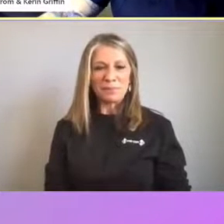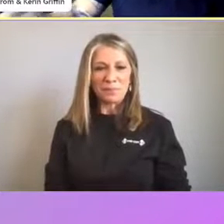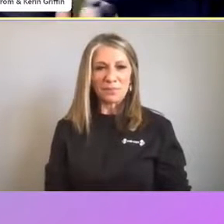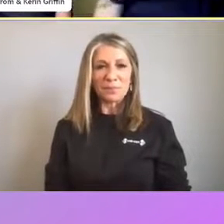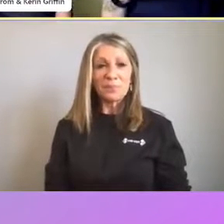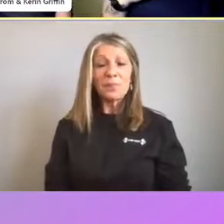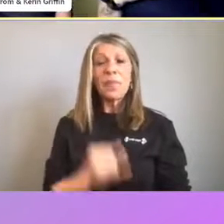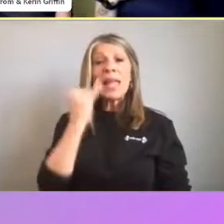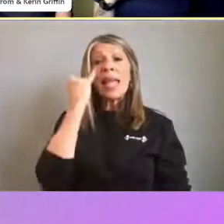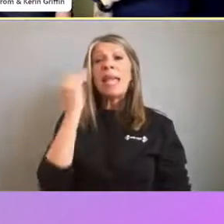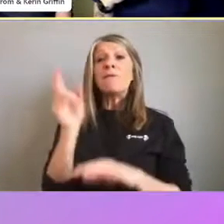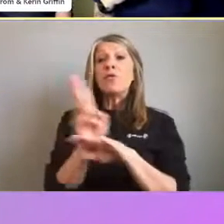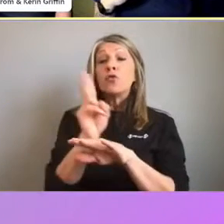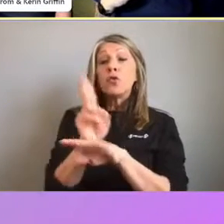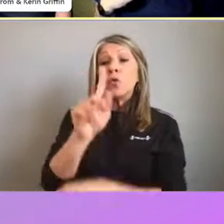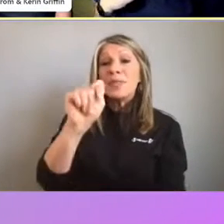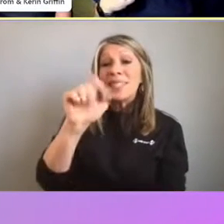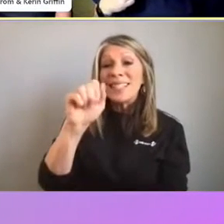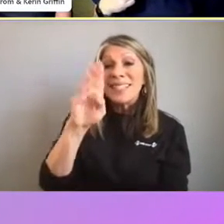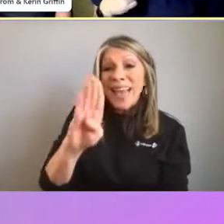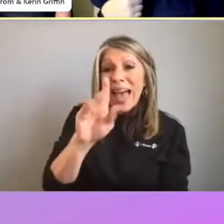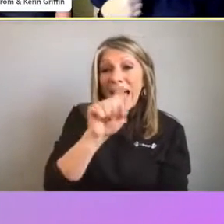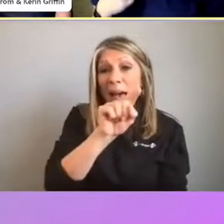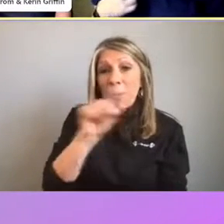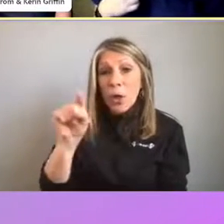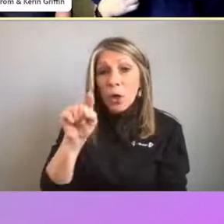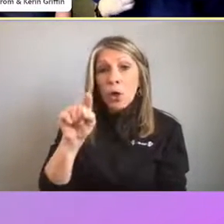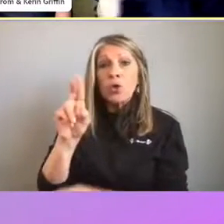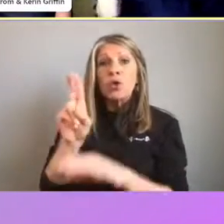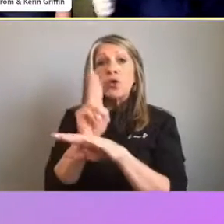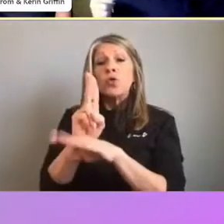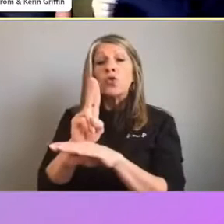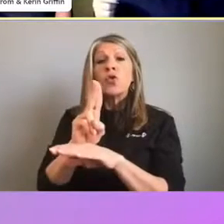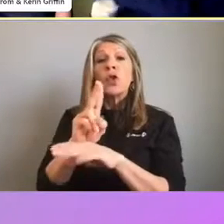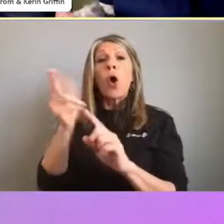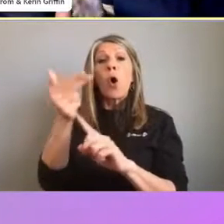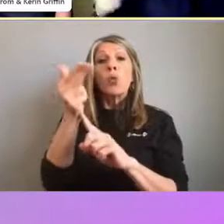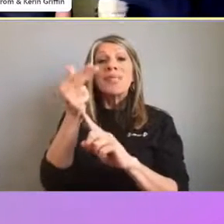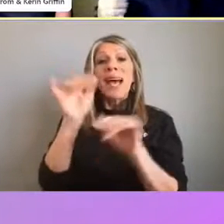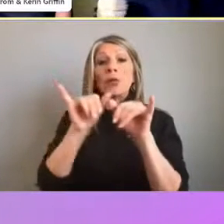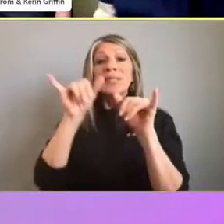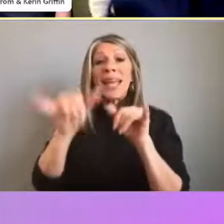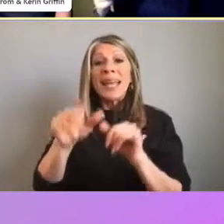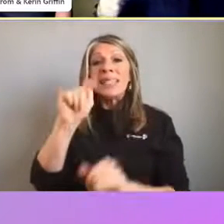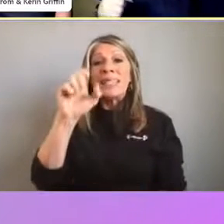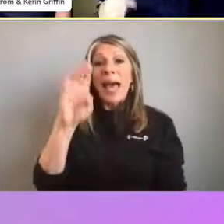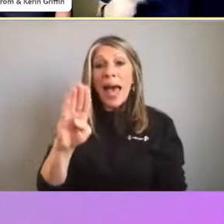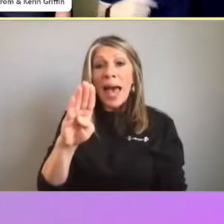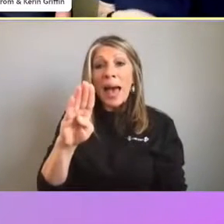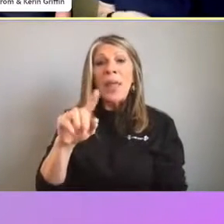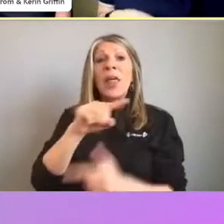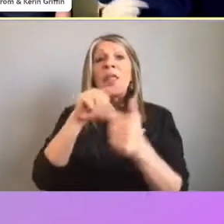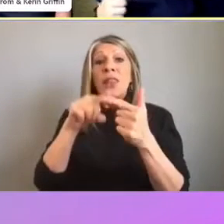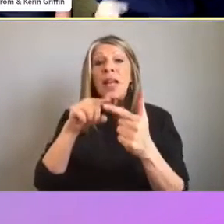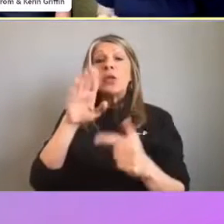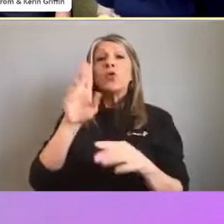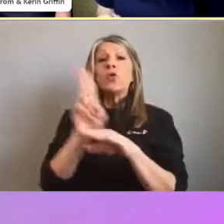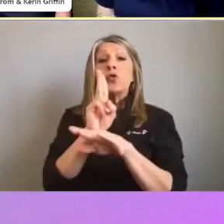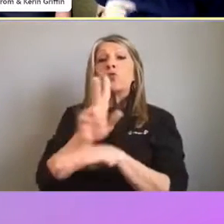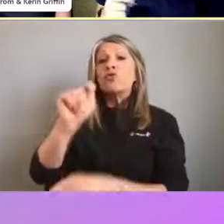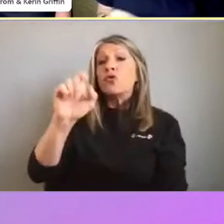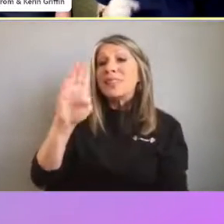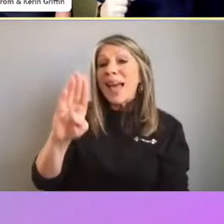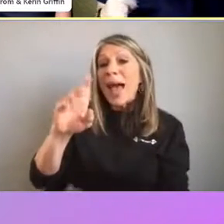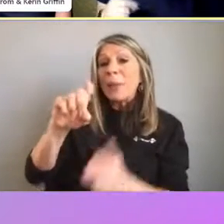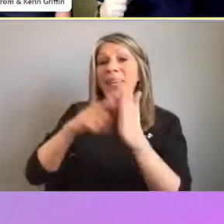So if you use the tab key and navigate to the hotel's stays tab on this panel, then you use your tab key